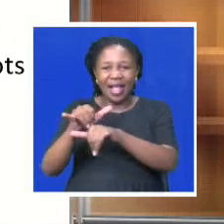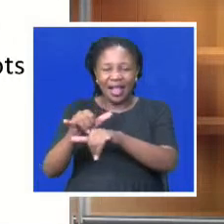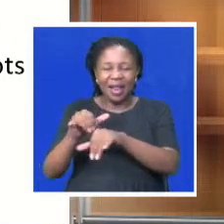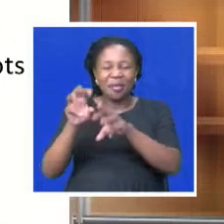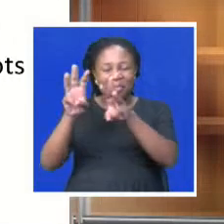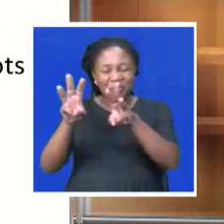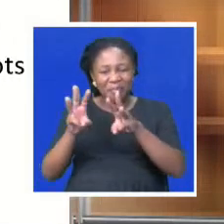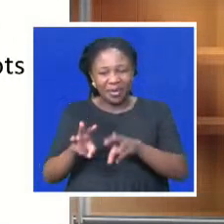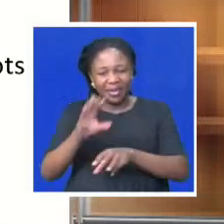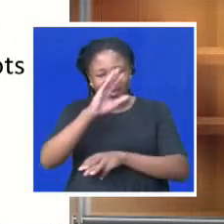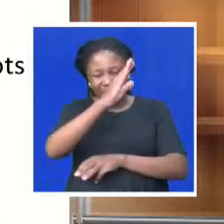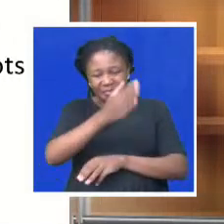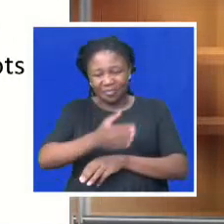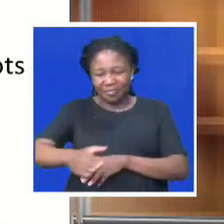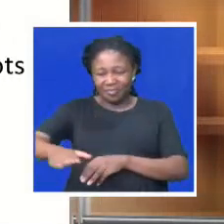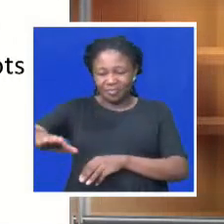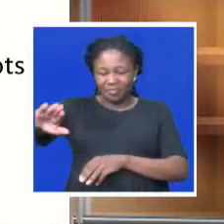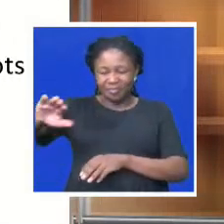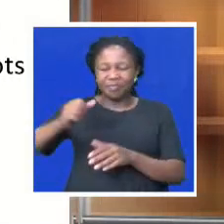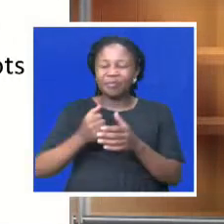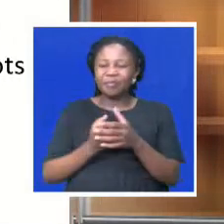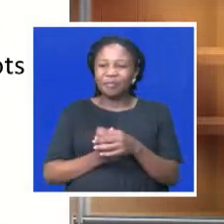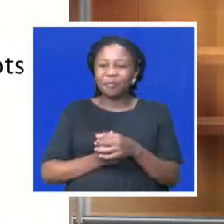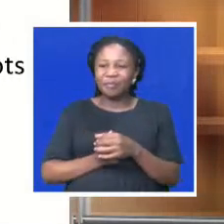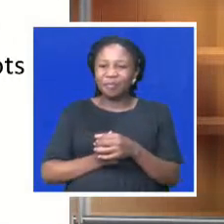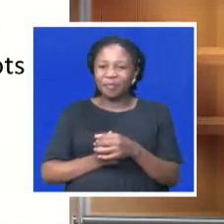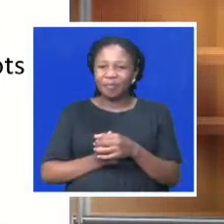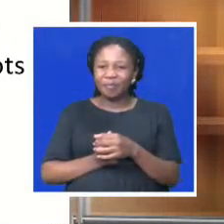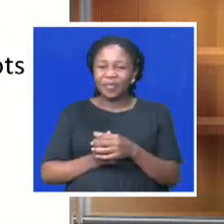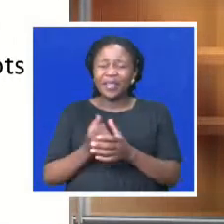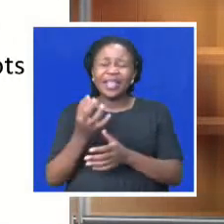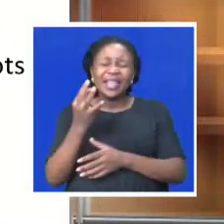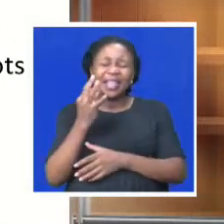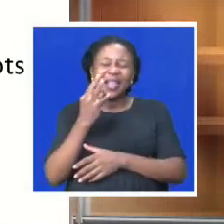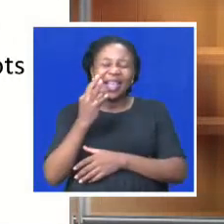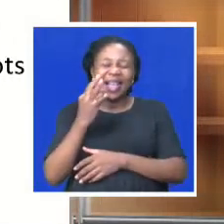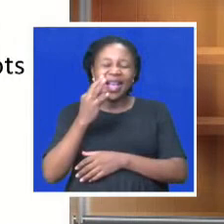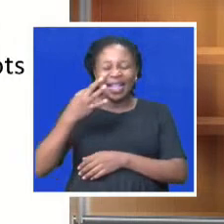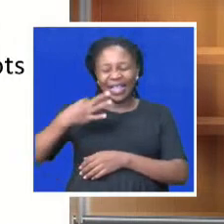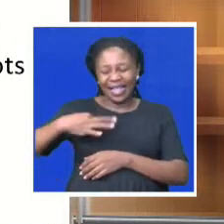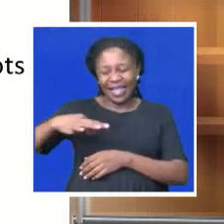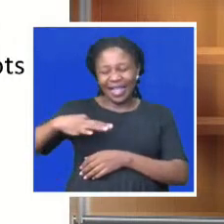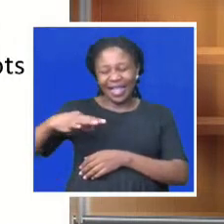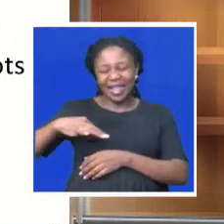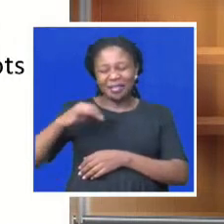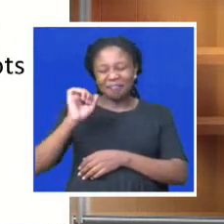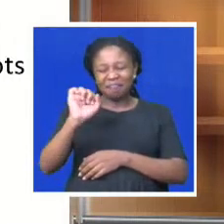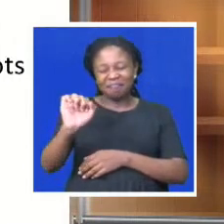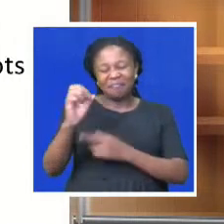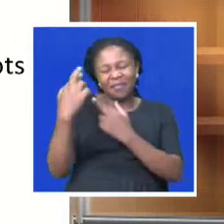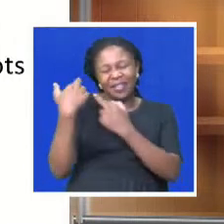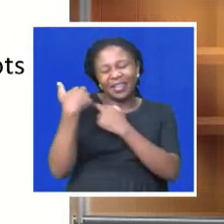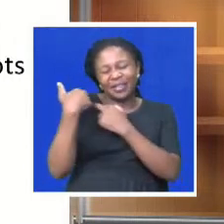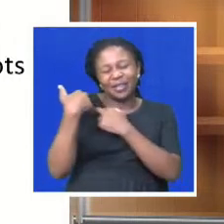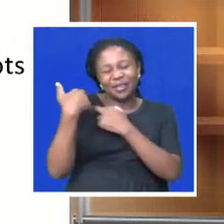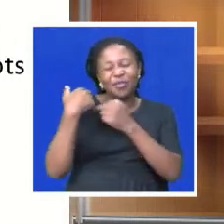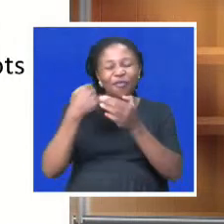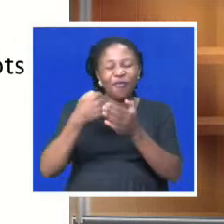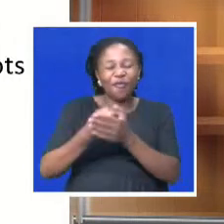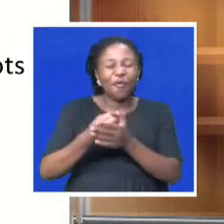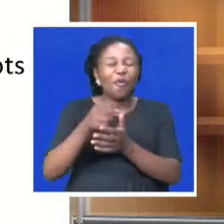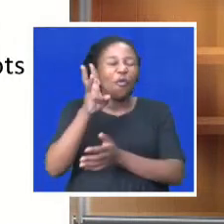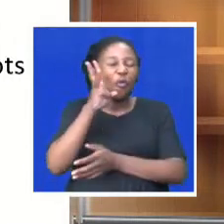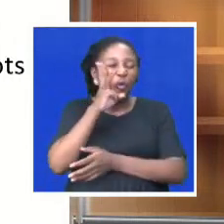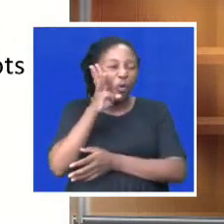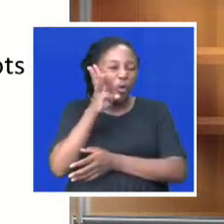It was the duty of the youngest girl to fetch water twice a day from the green river